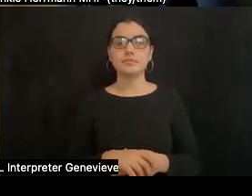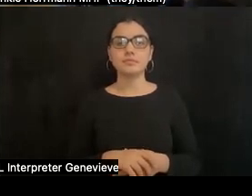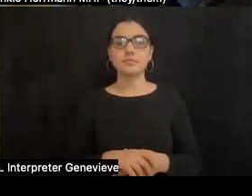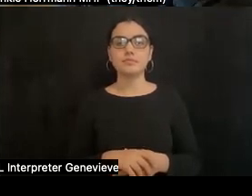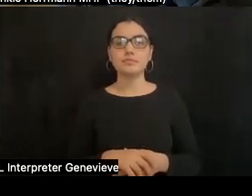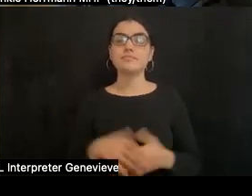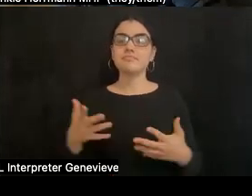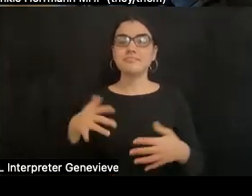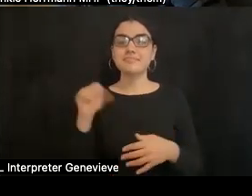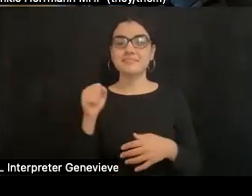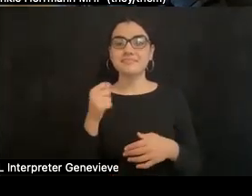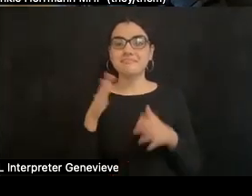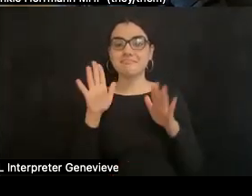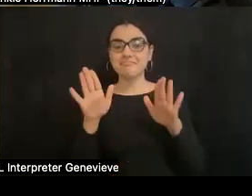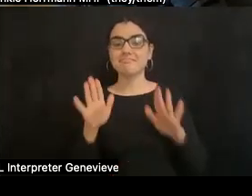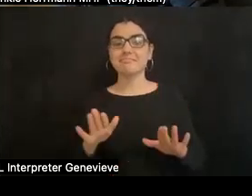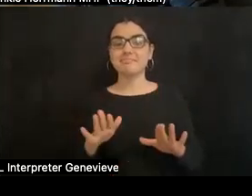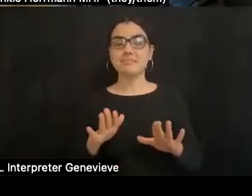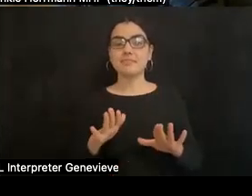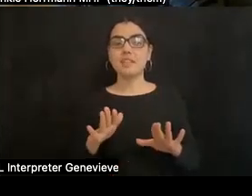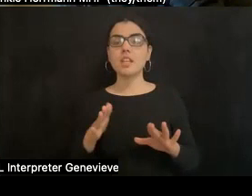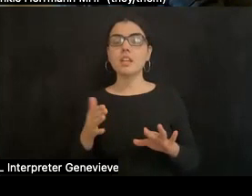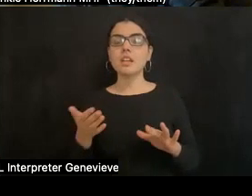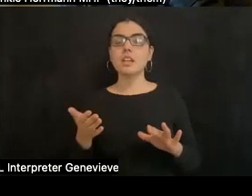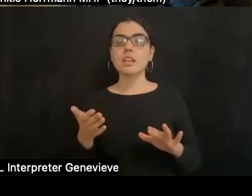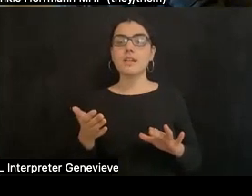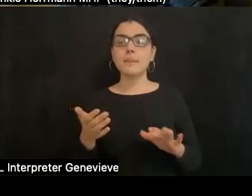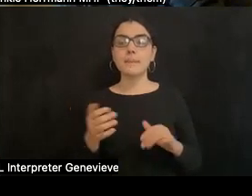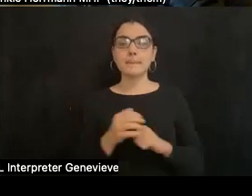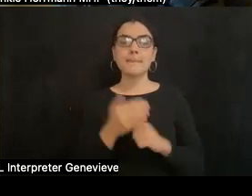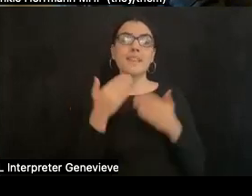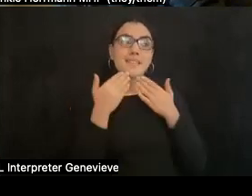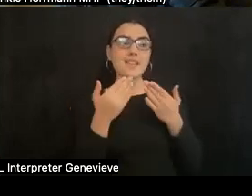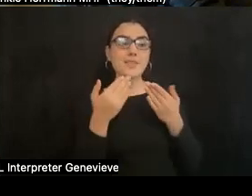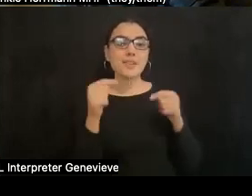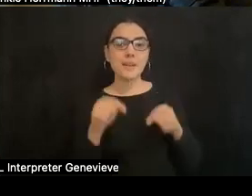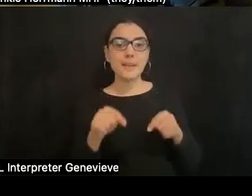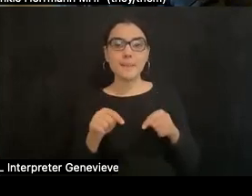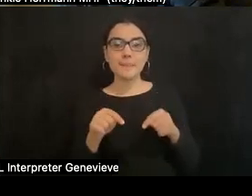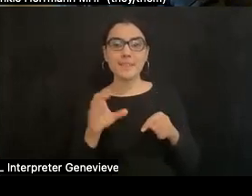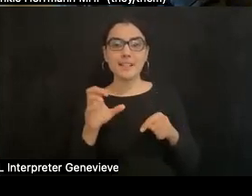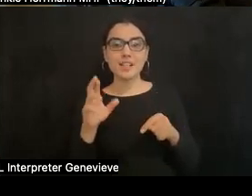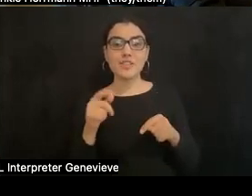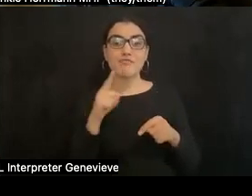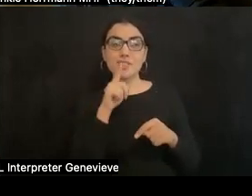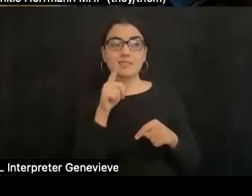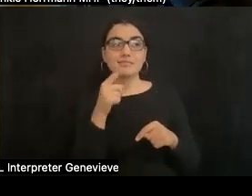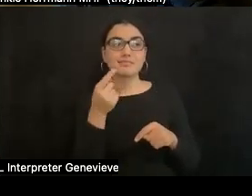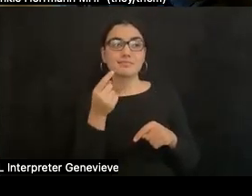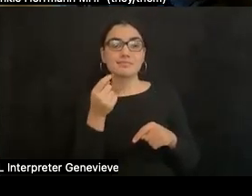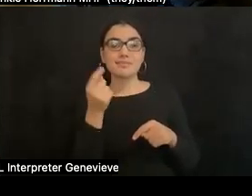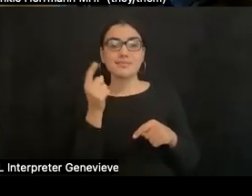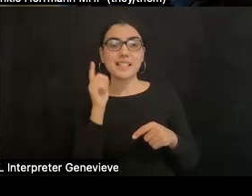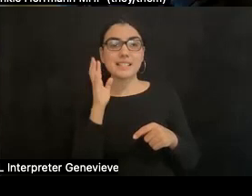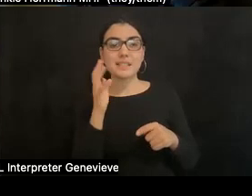Yeah, awesome. There was thank you for being here. And it sounds like there's a bunch of people that are interested in